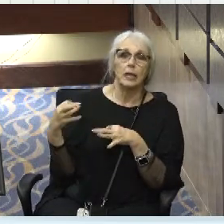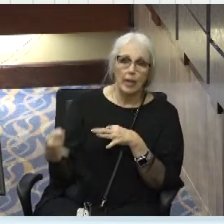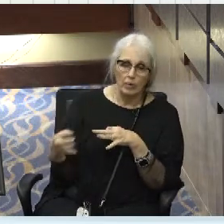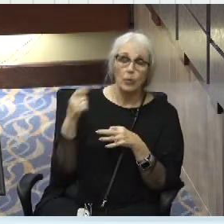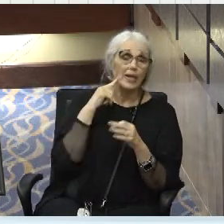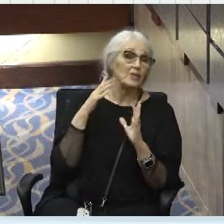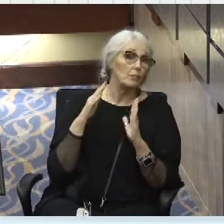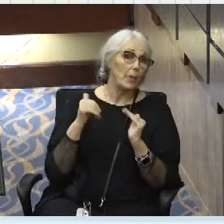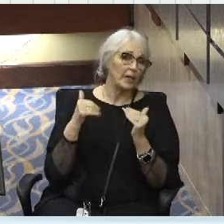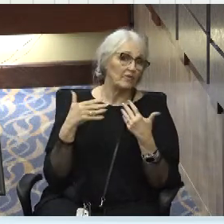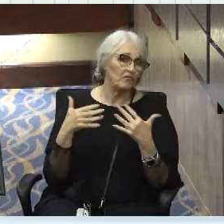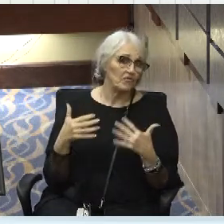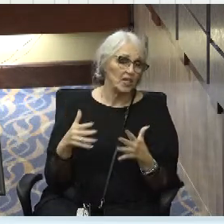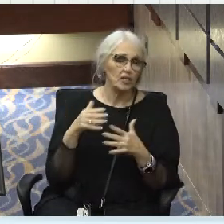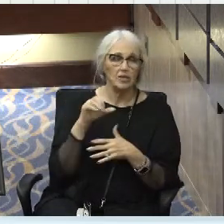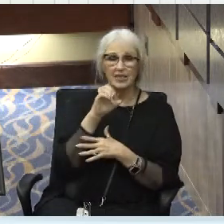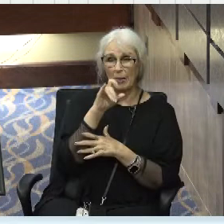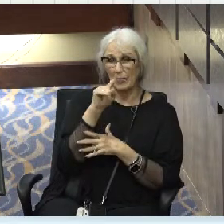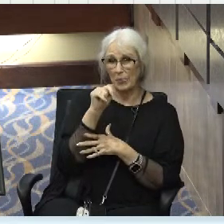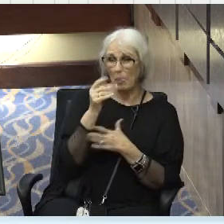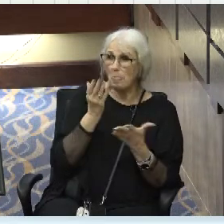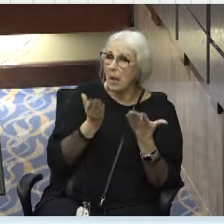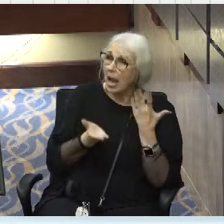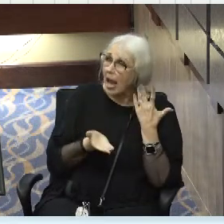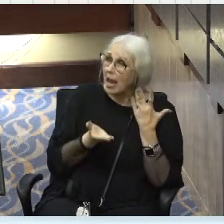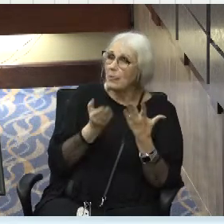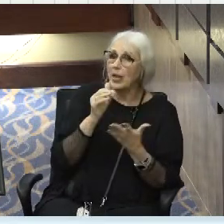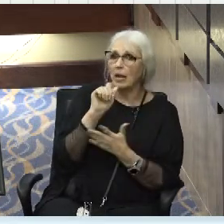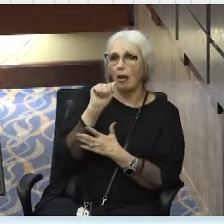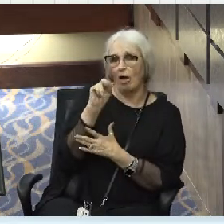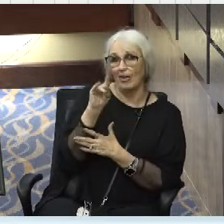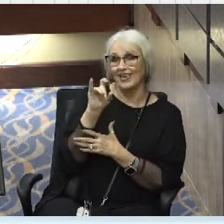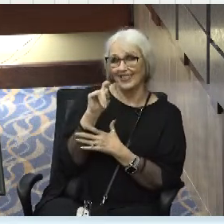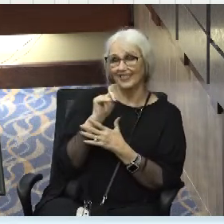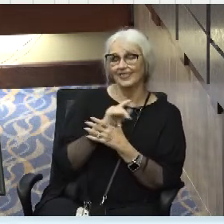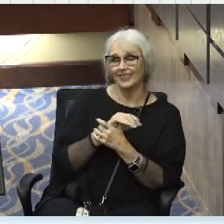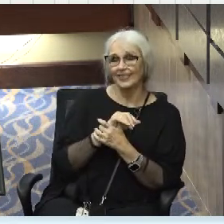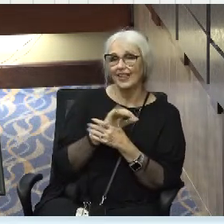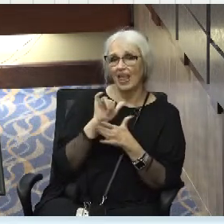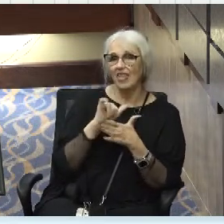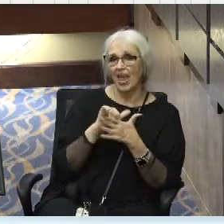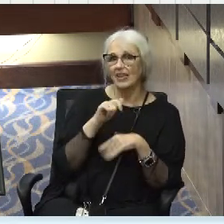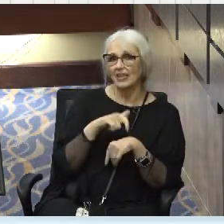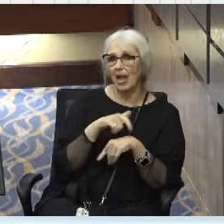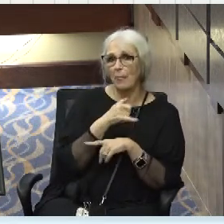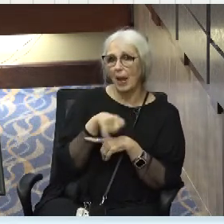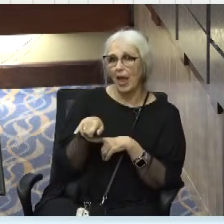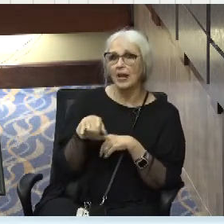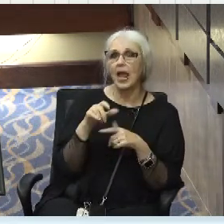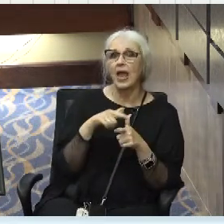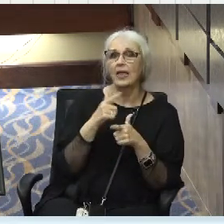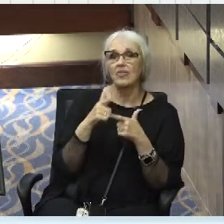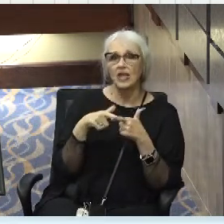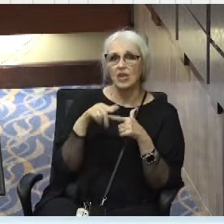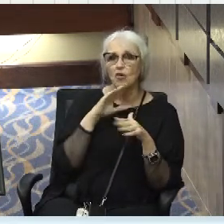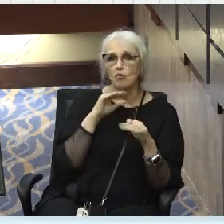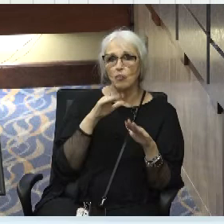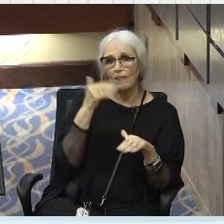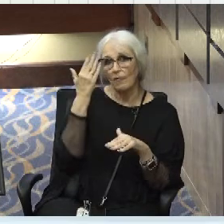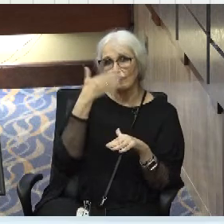saying September, but it could be August. It's right in that timeline. Riverfront development, it actually started